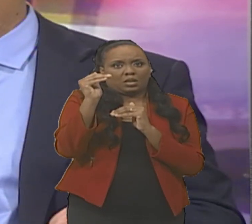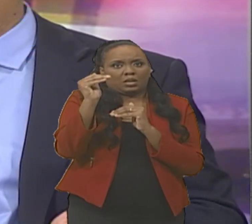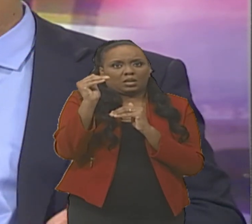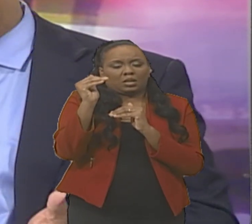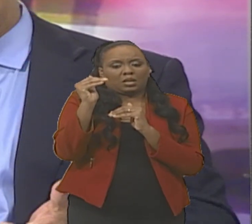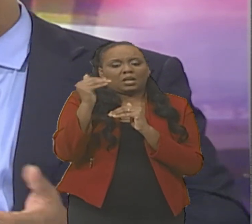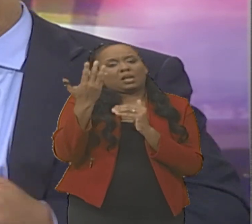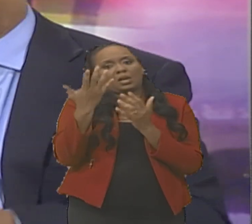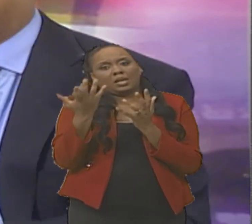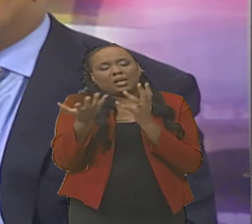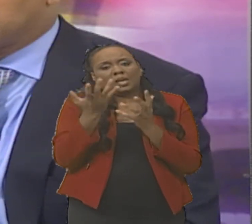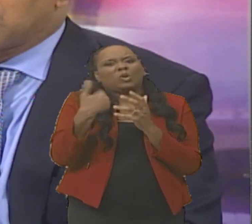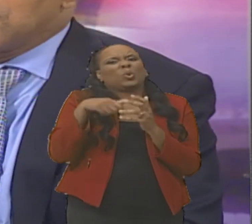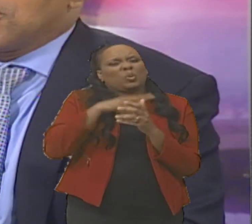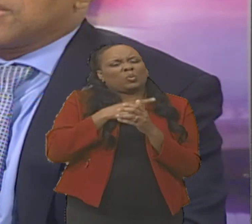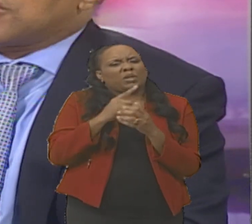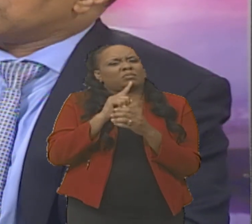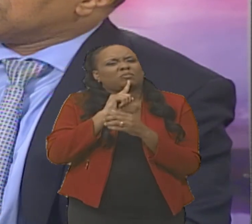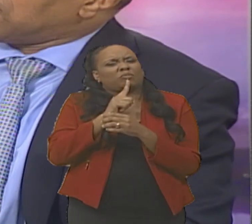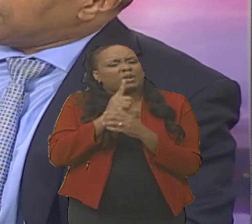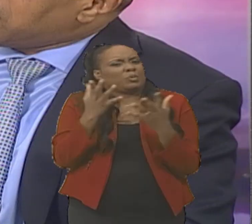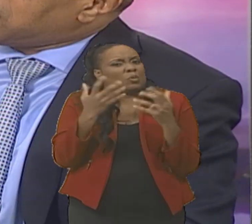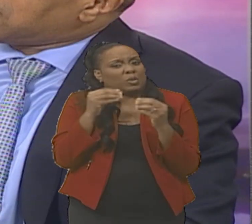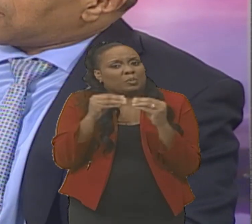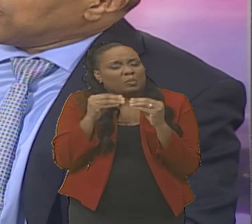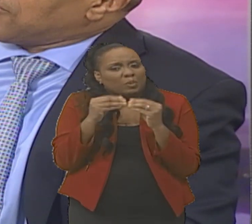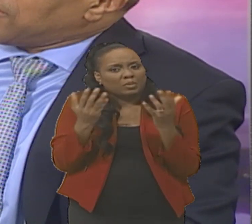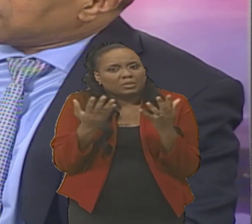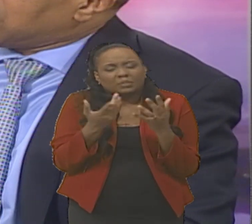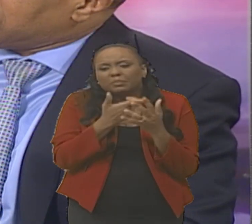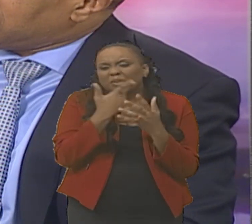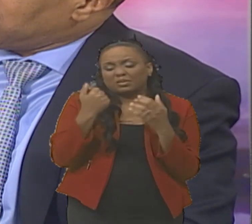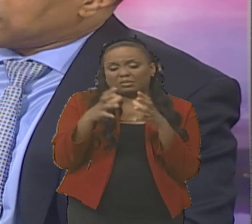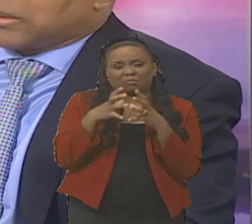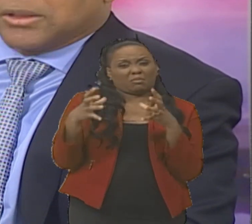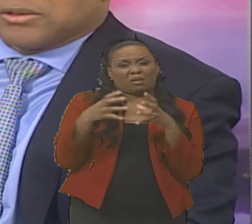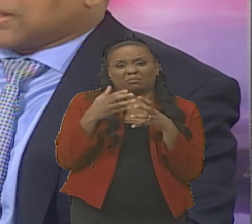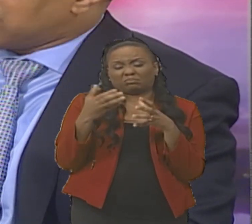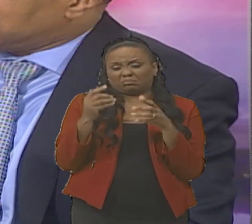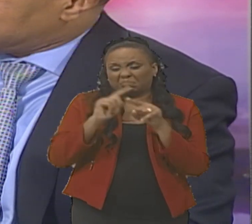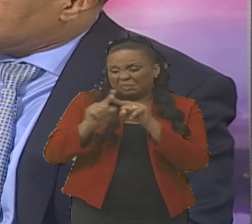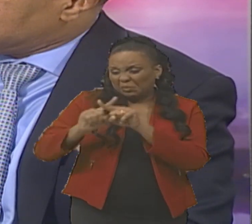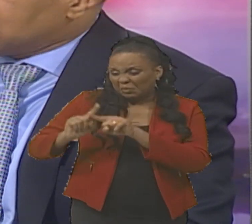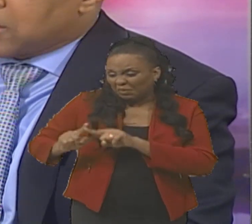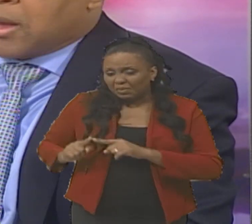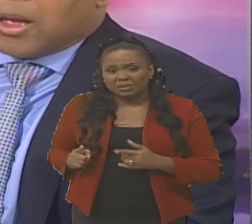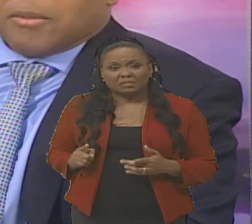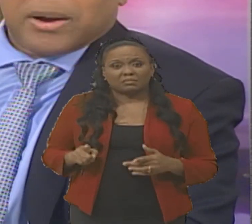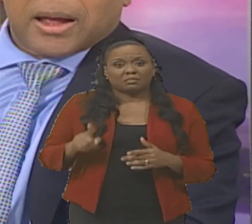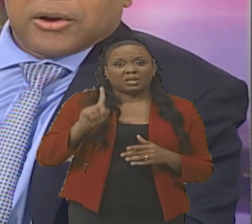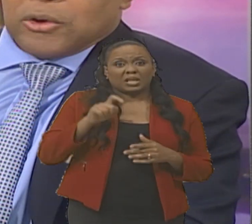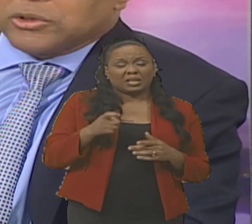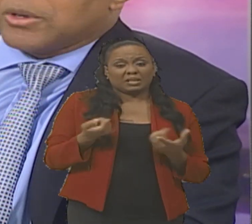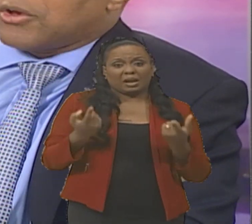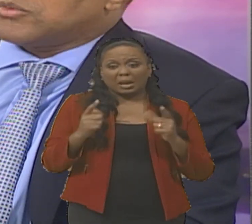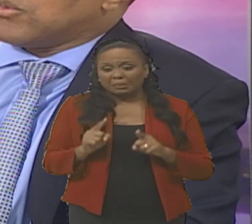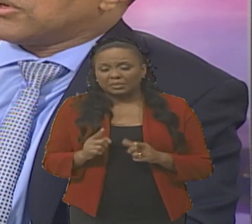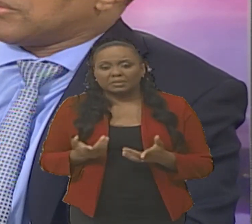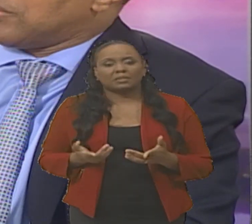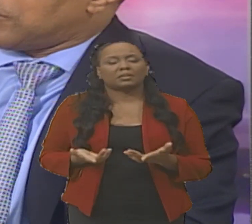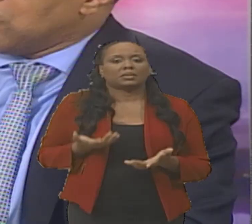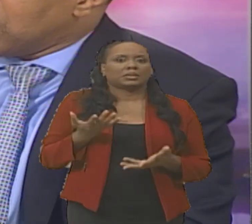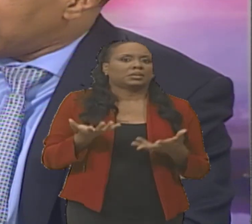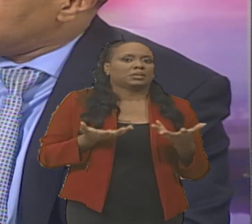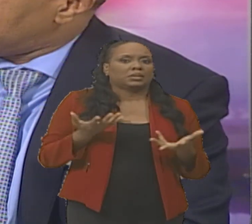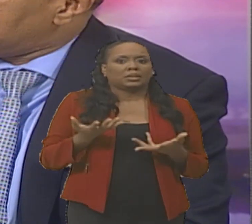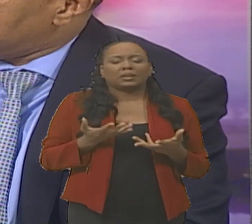loved more. Prime Minister said so before. Because the vulnerabilities that we are facing, both in terms of natural disasters, and also because we want